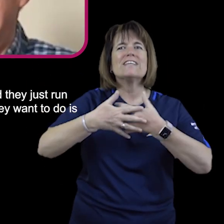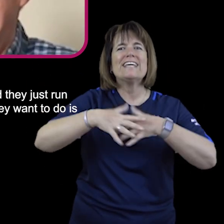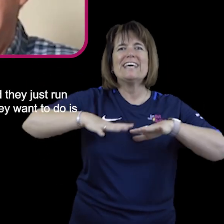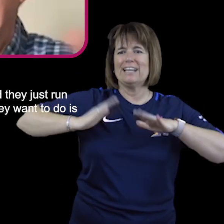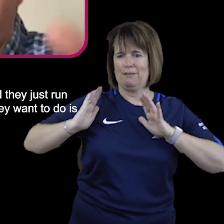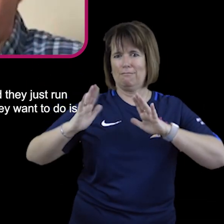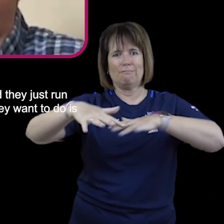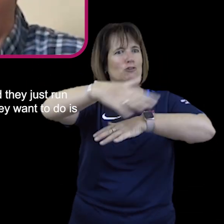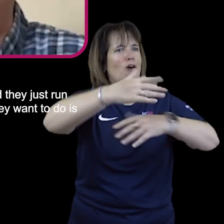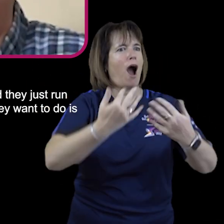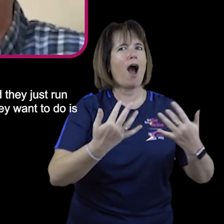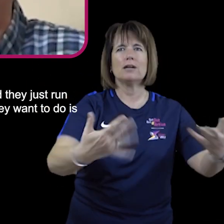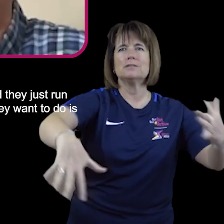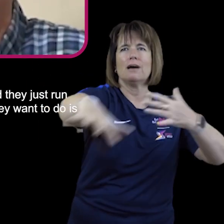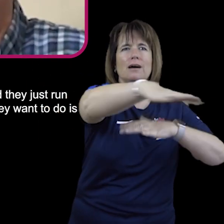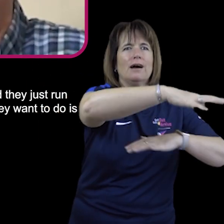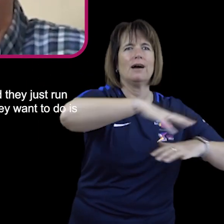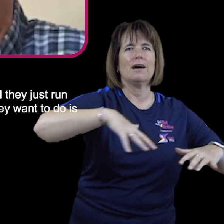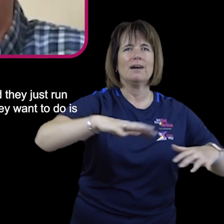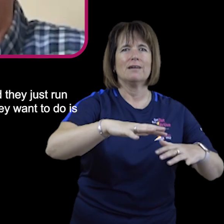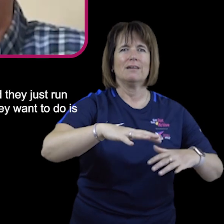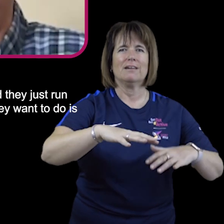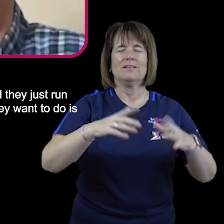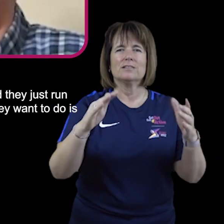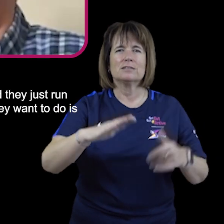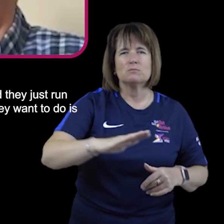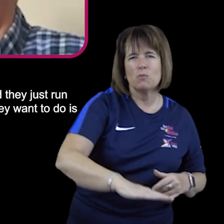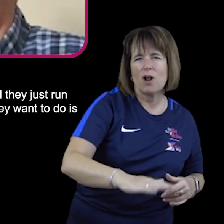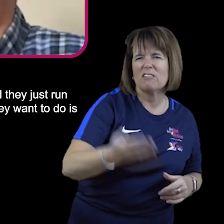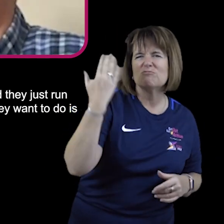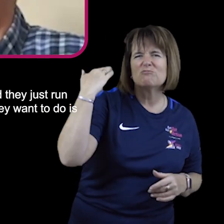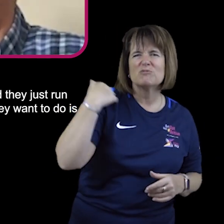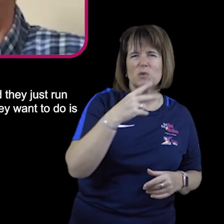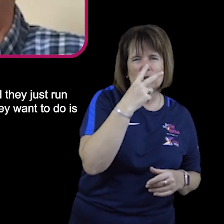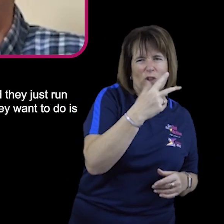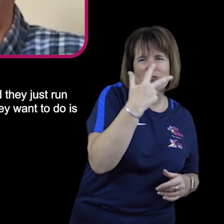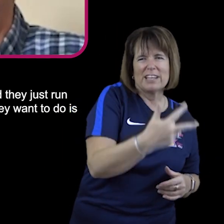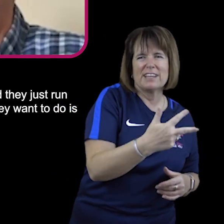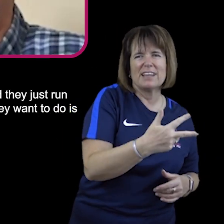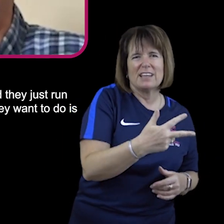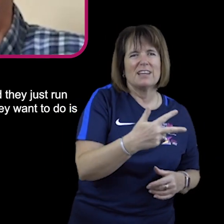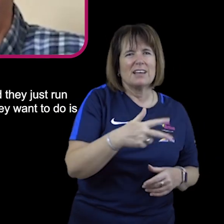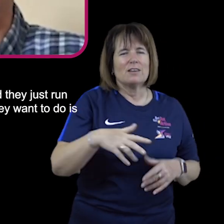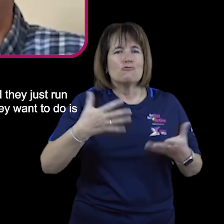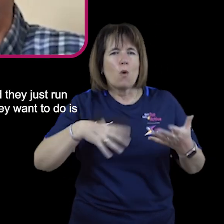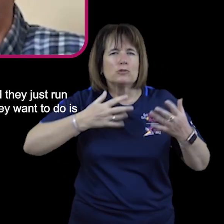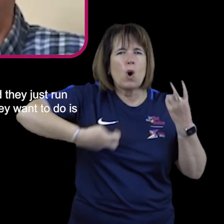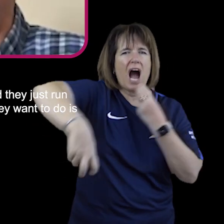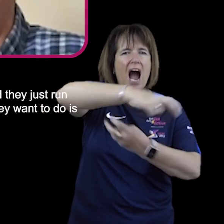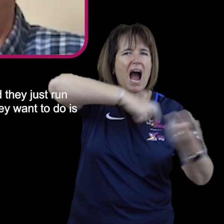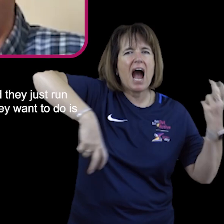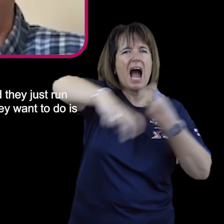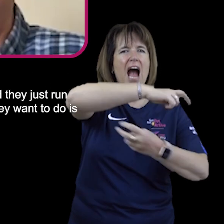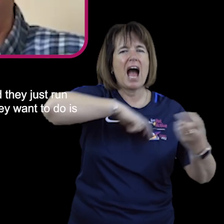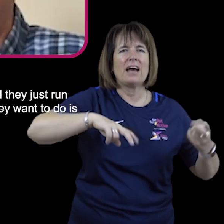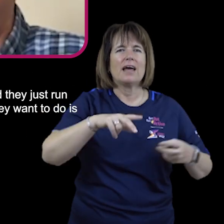off, and they just run berserk, and when they're smaller, when they're sort of 2 or 3 or something, all they want to do is